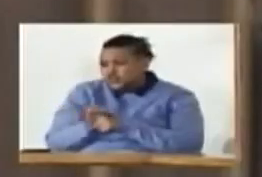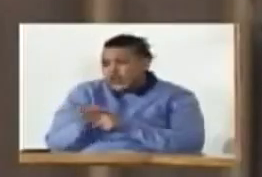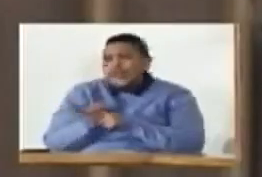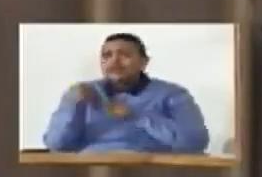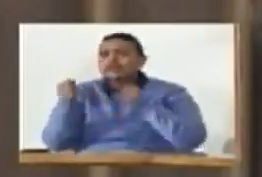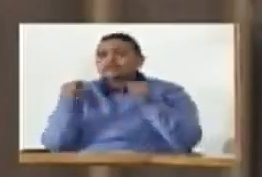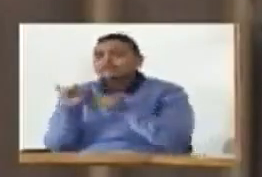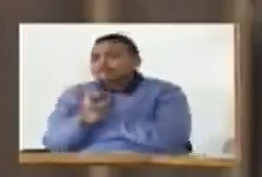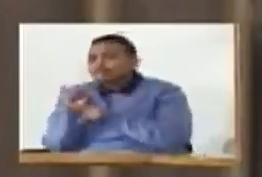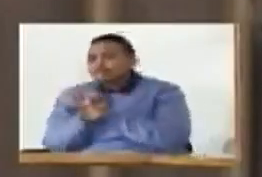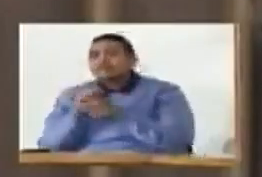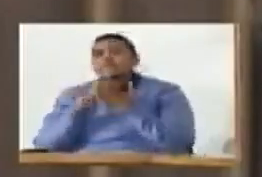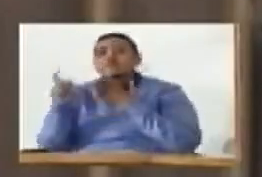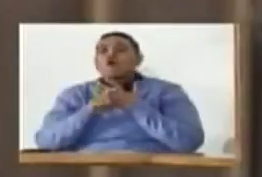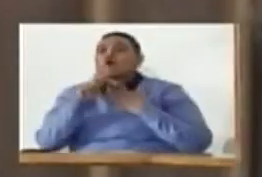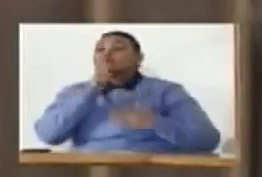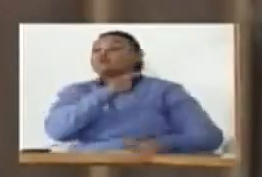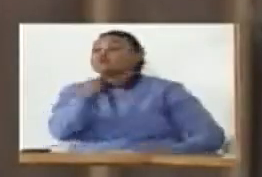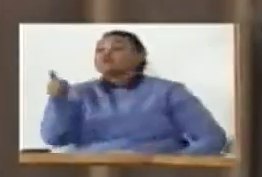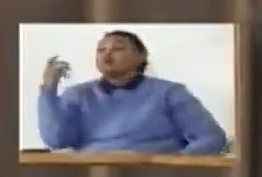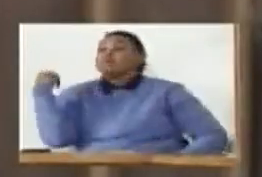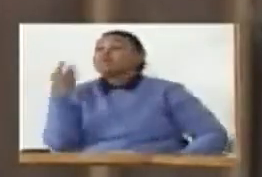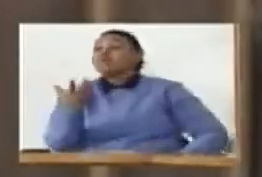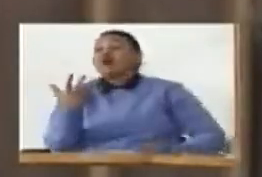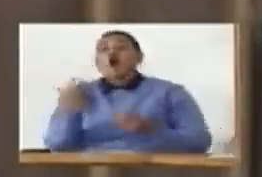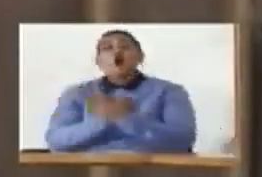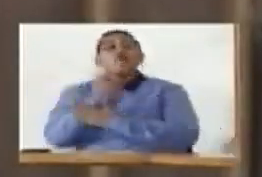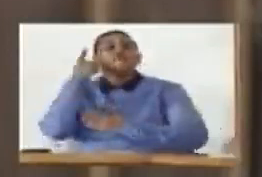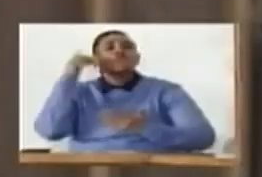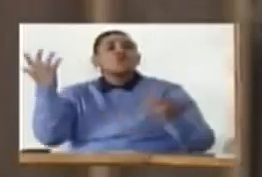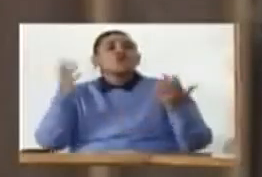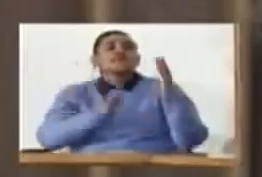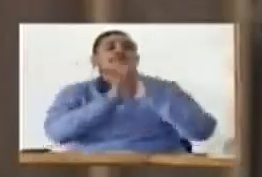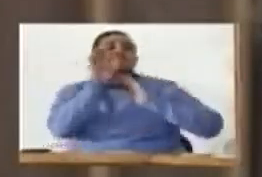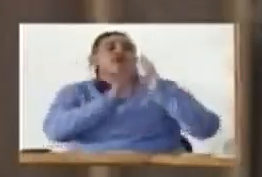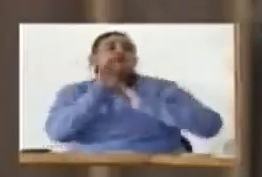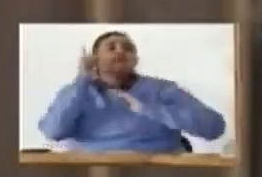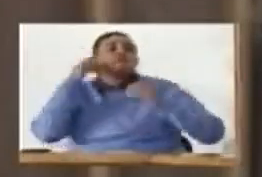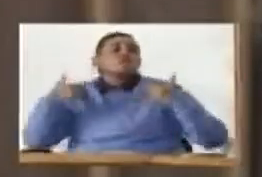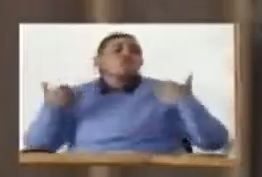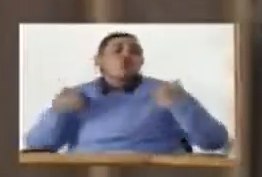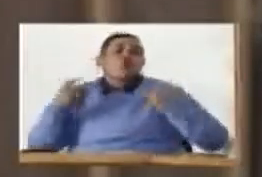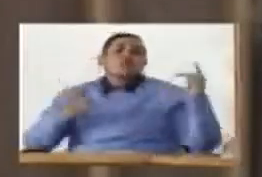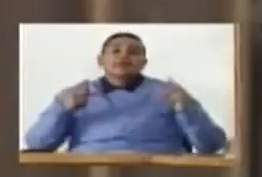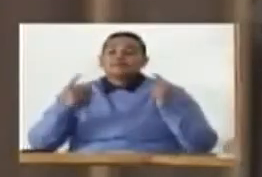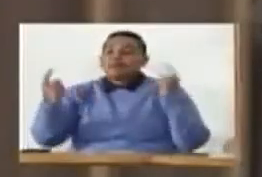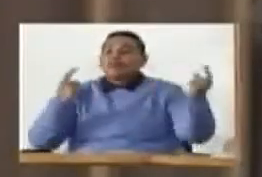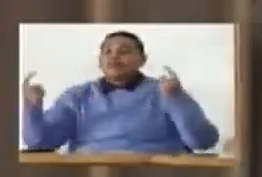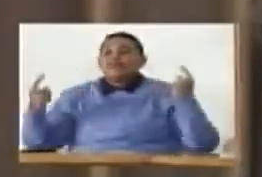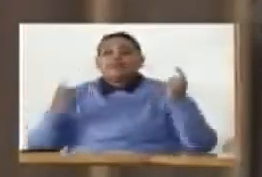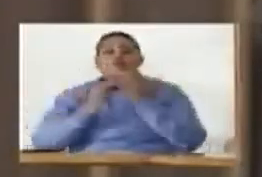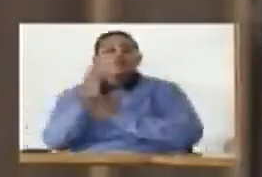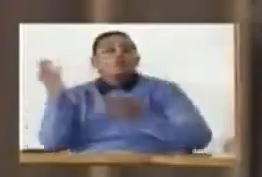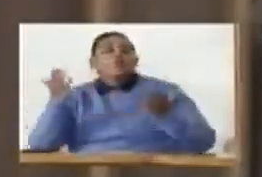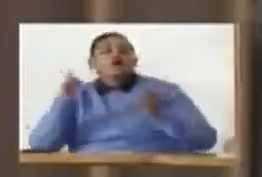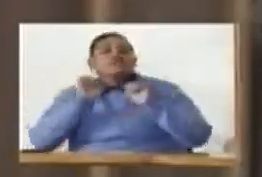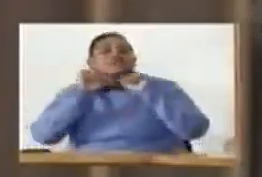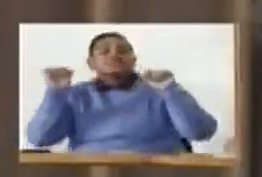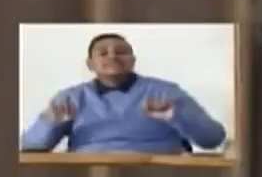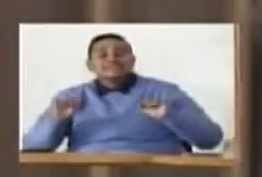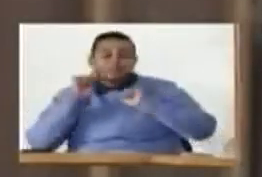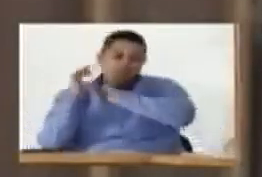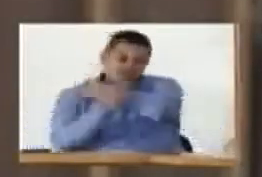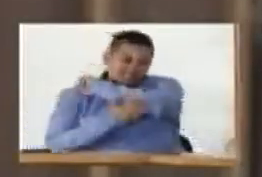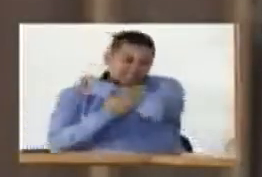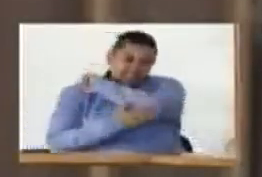apprenticeship program that provides an opportunity for the development of young persons through a system of